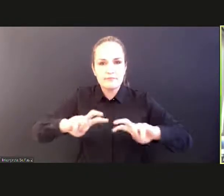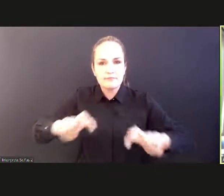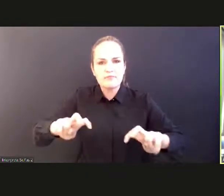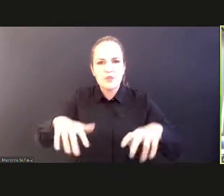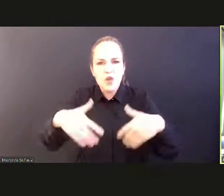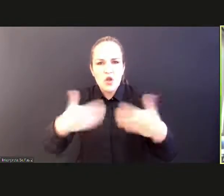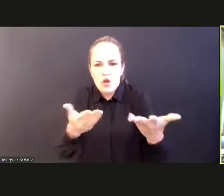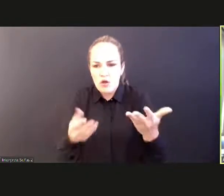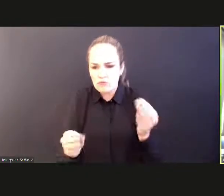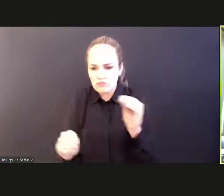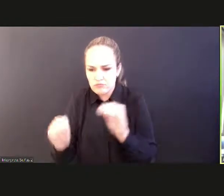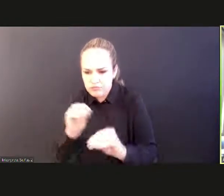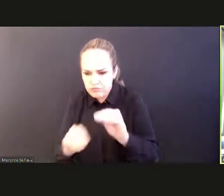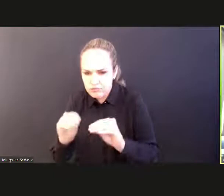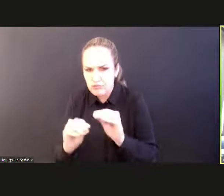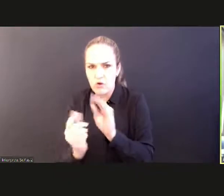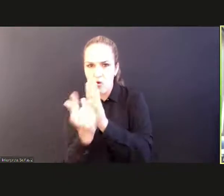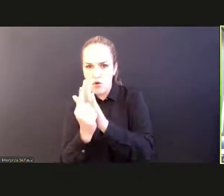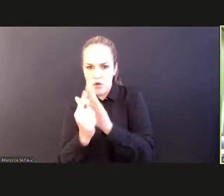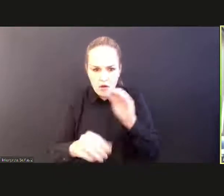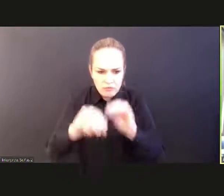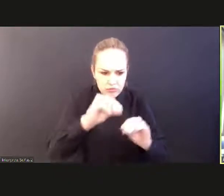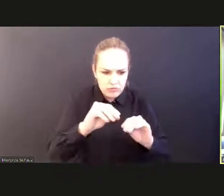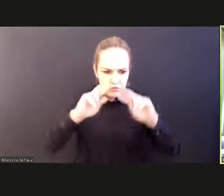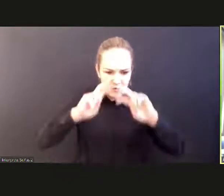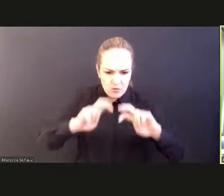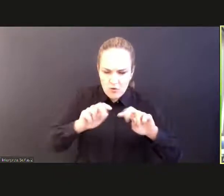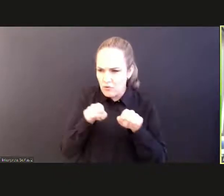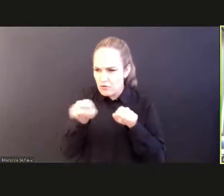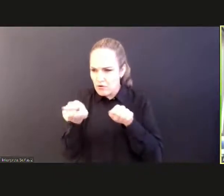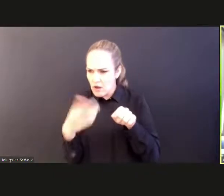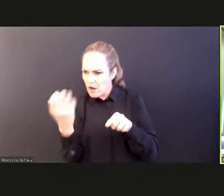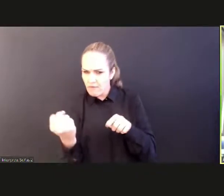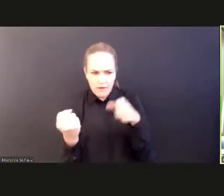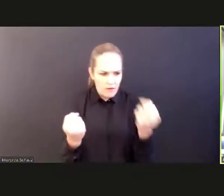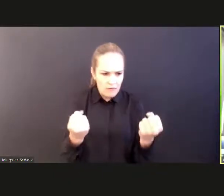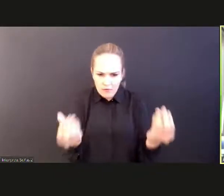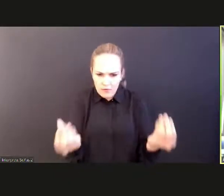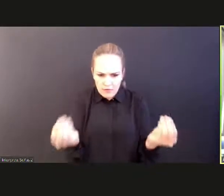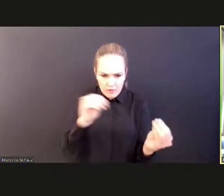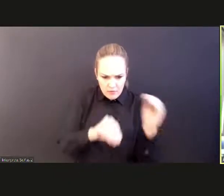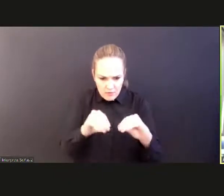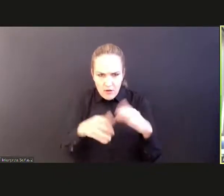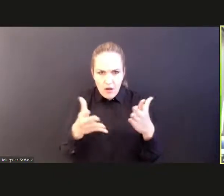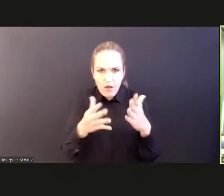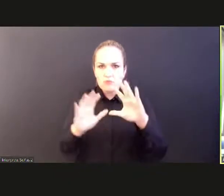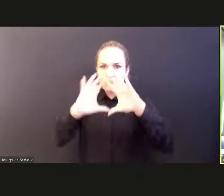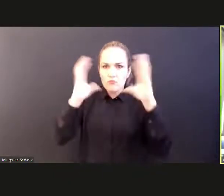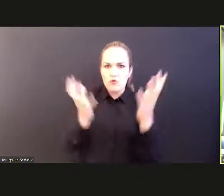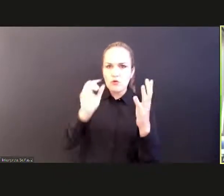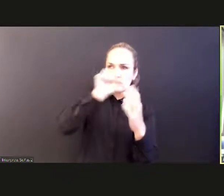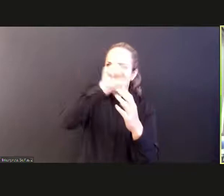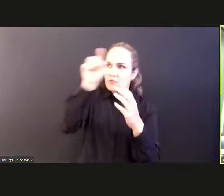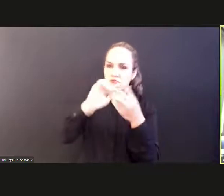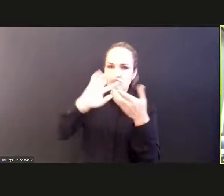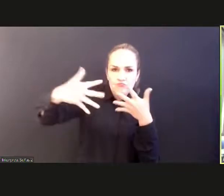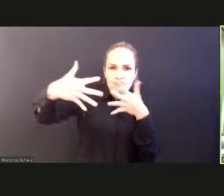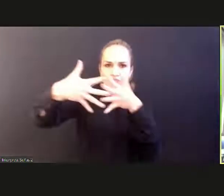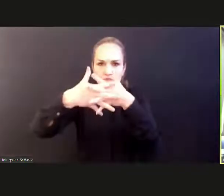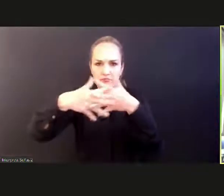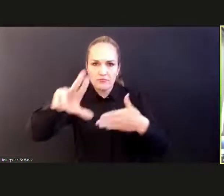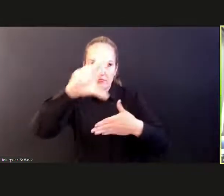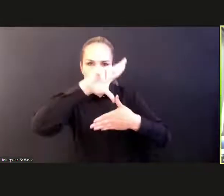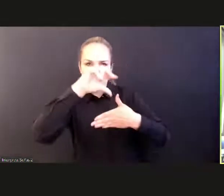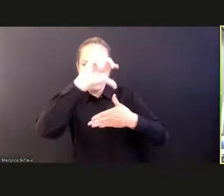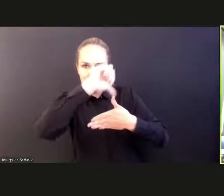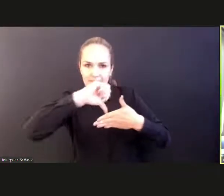sector and its international trade in Latin America and the Caribbean, called REDLAS, has